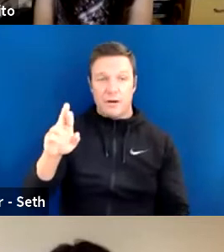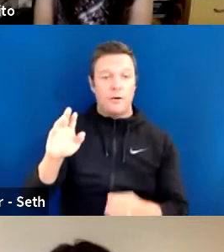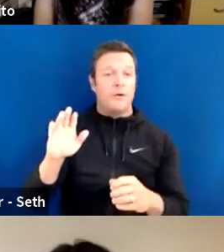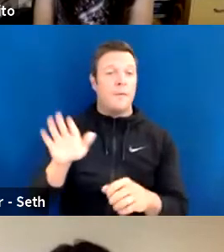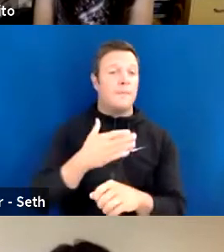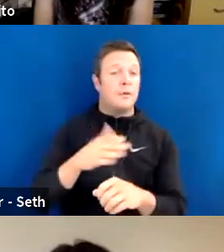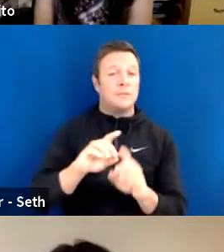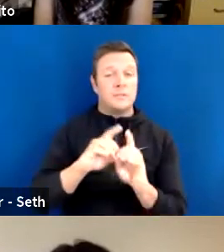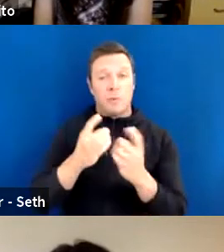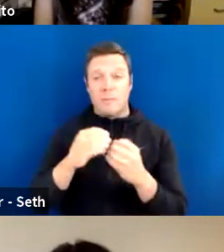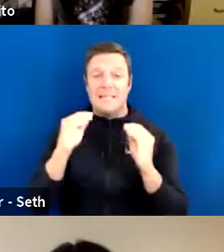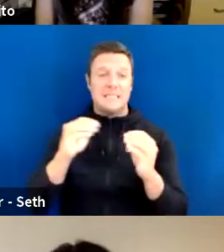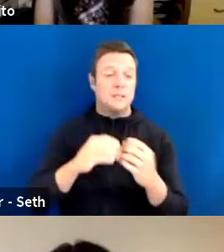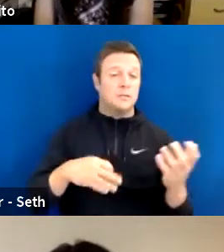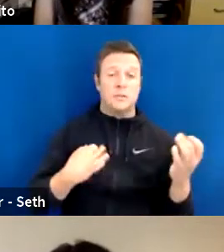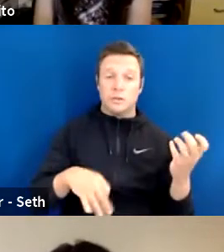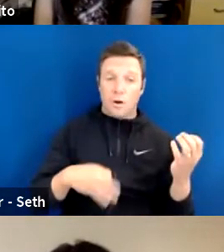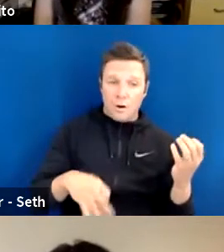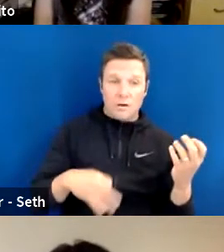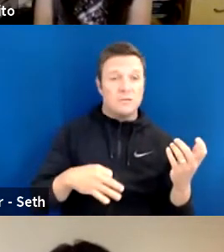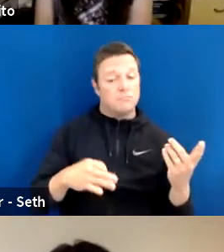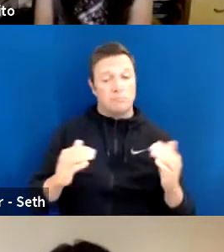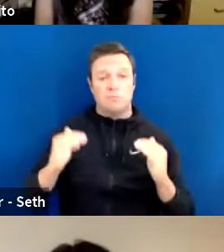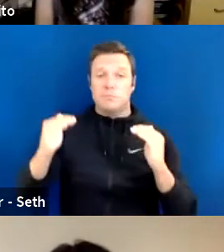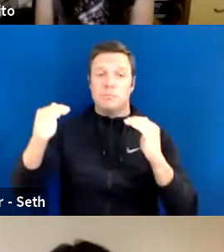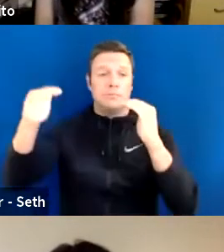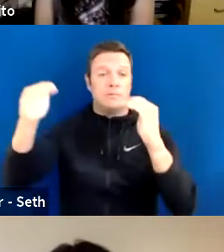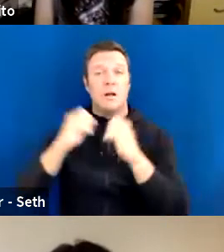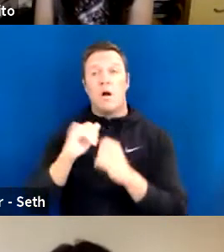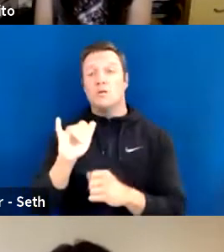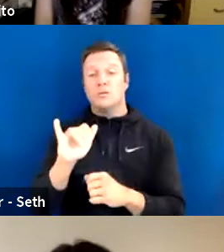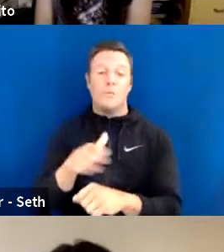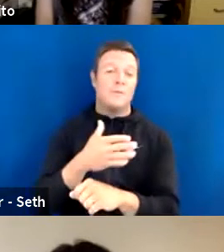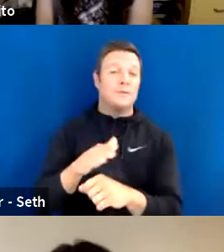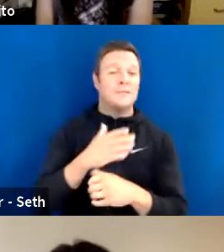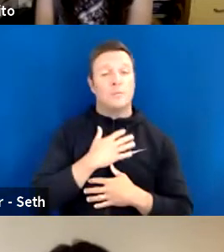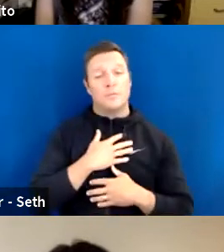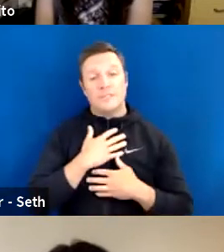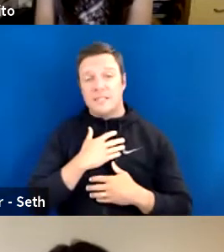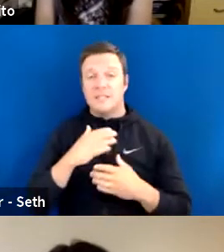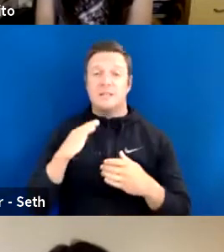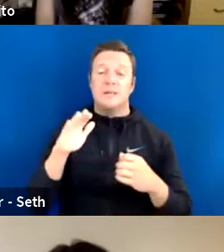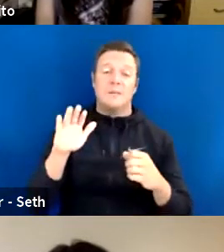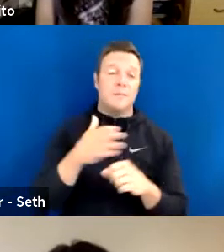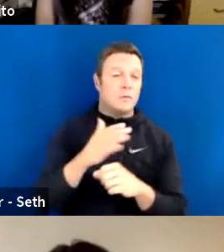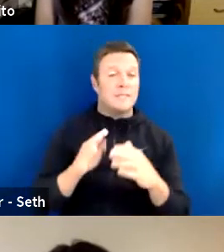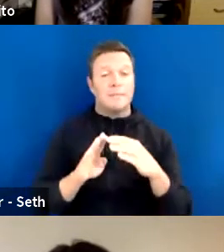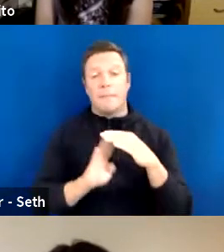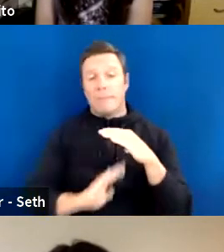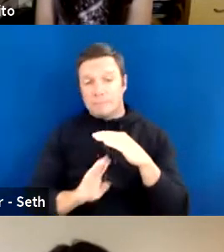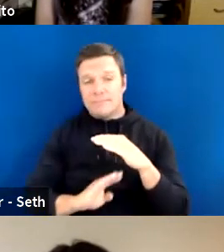classes from beginning to advanced, as well as music appreciation and music fundamentals. And so